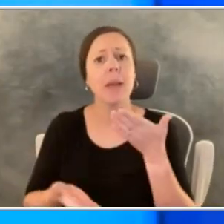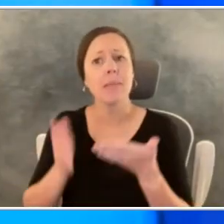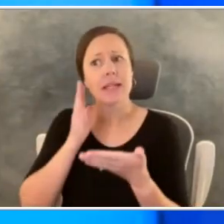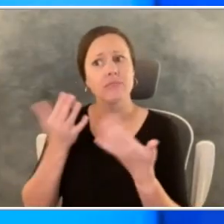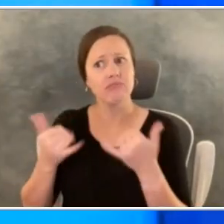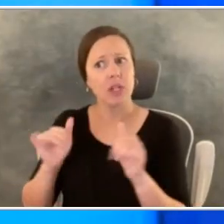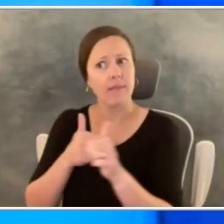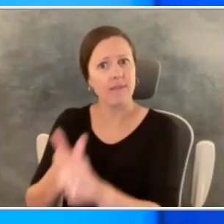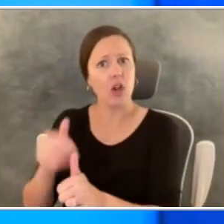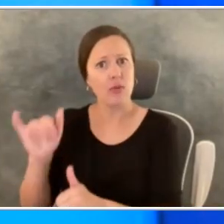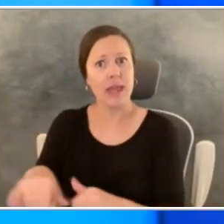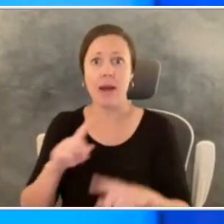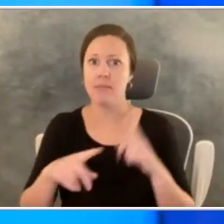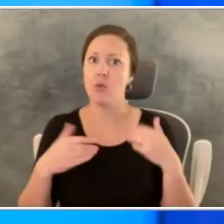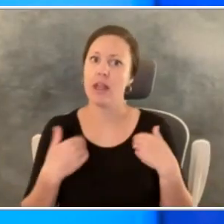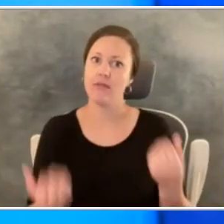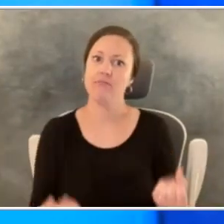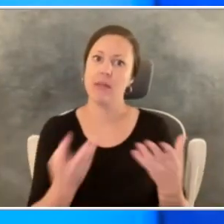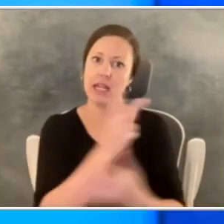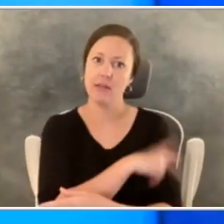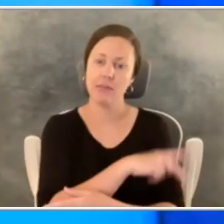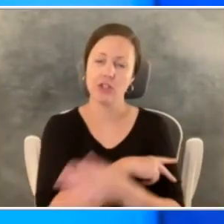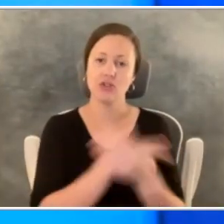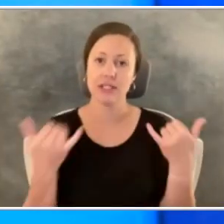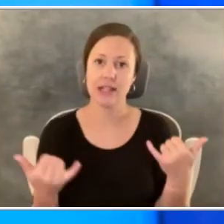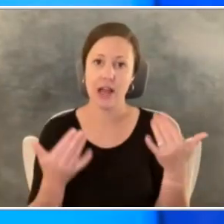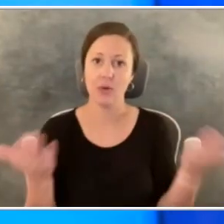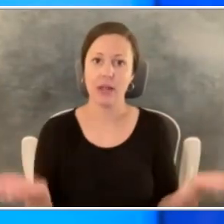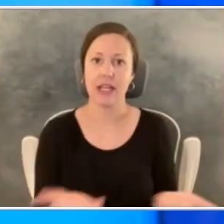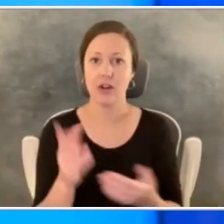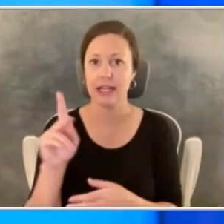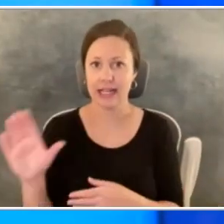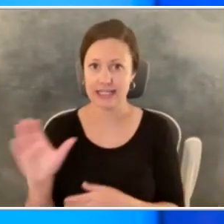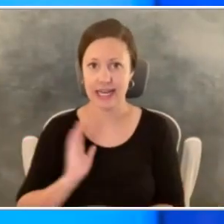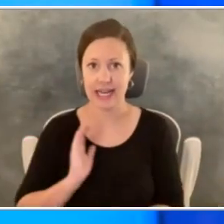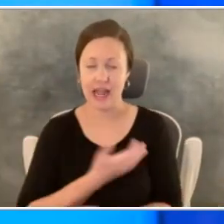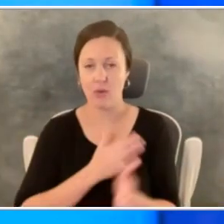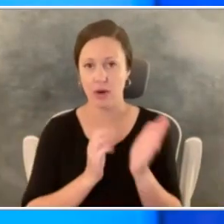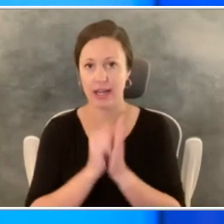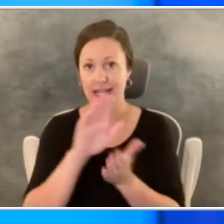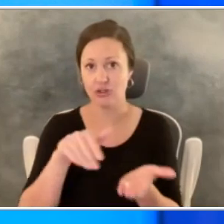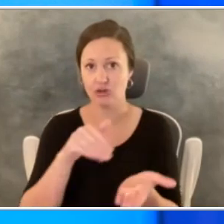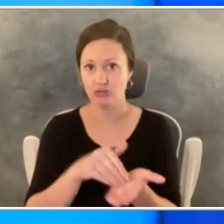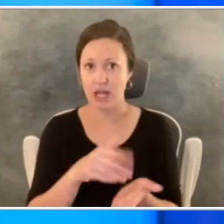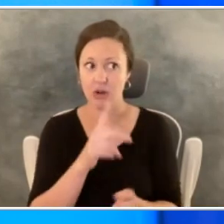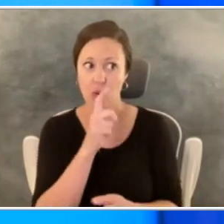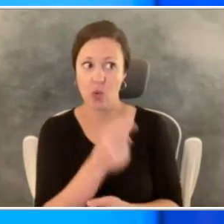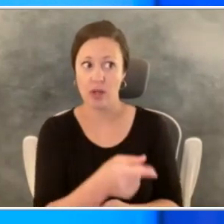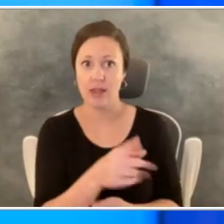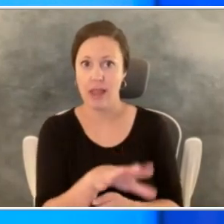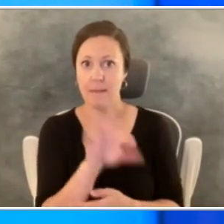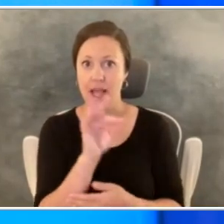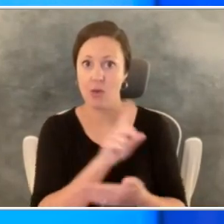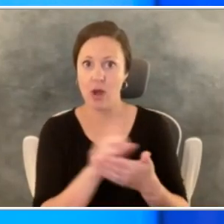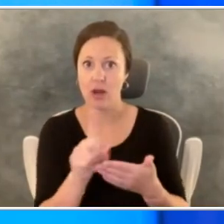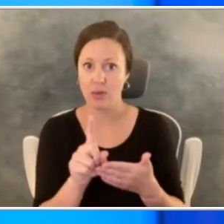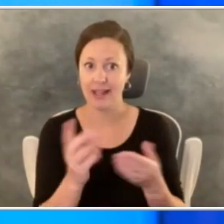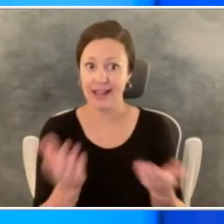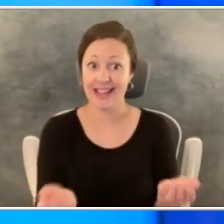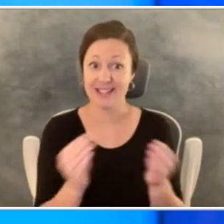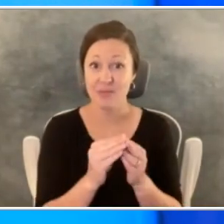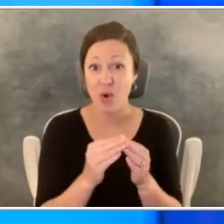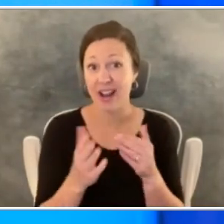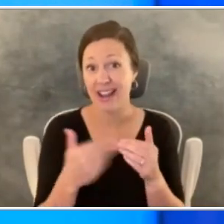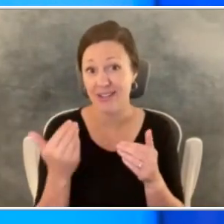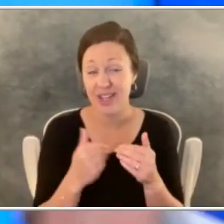have a lot of patients now here in Kansas City at our cancer center who choose the 1 week because it is more convenient. It is equally